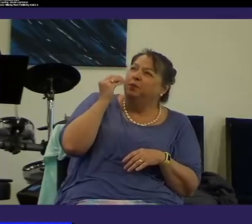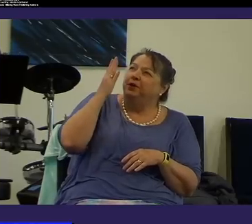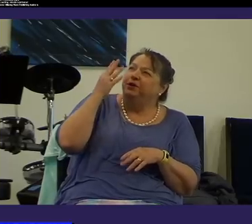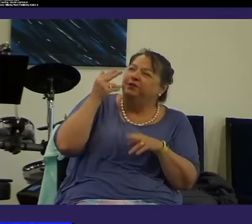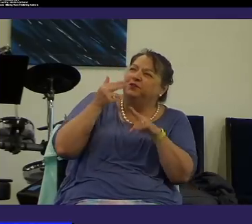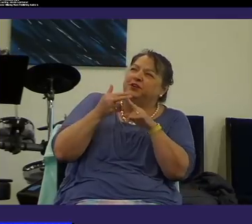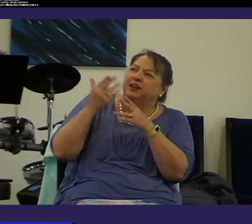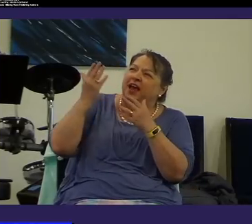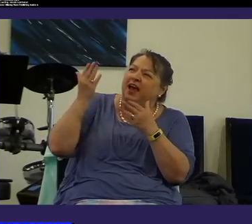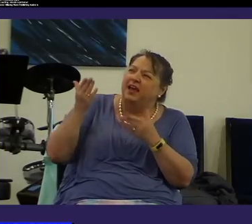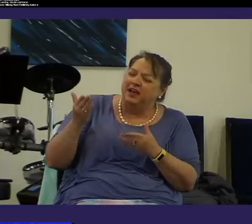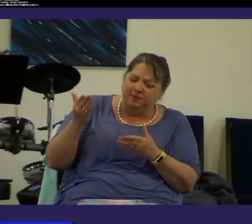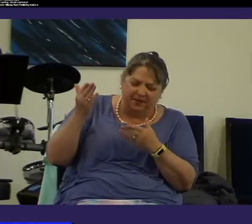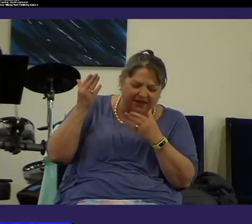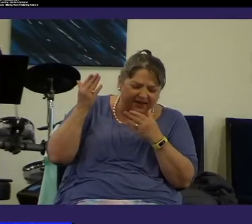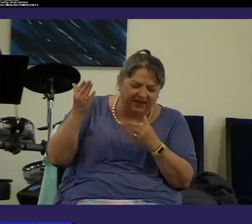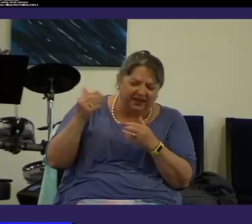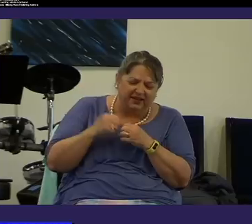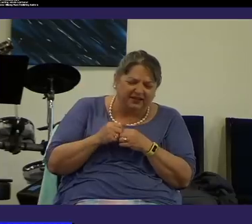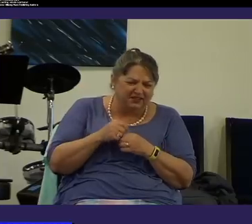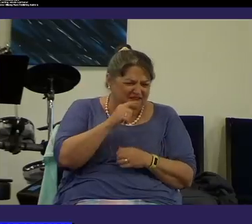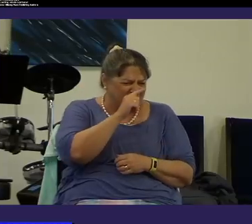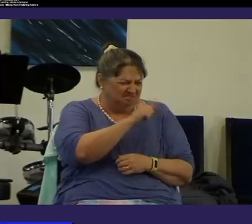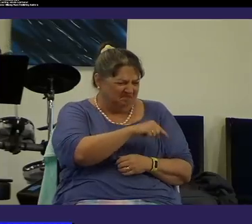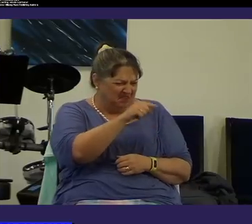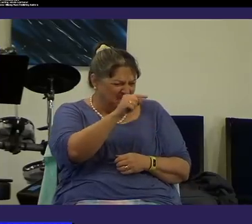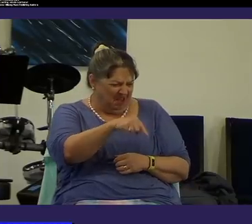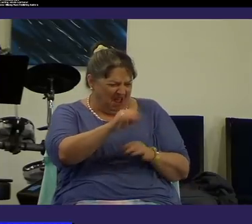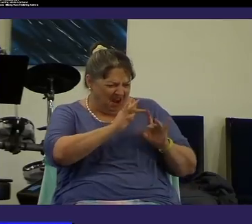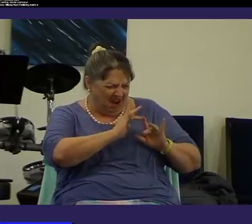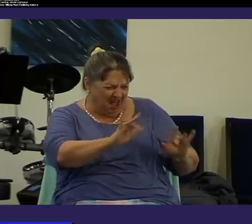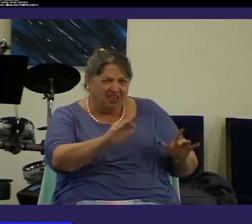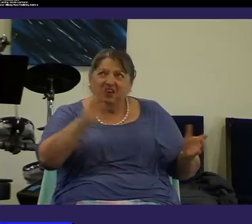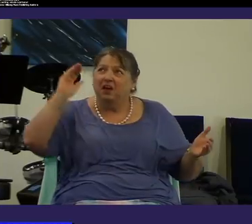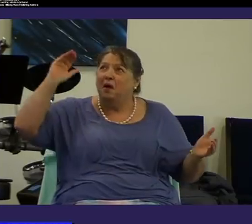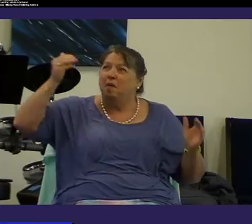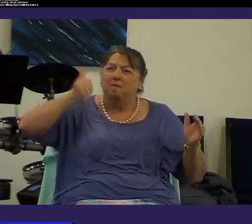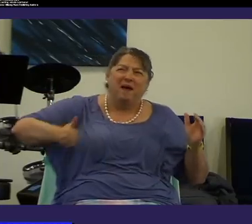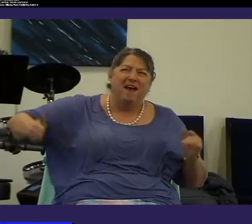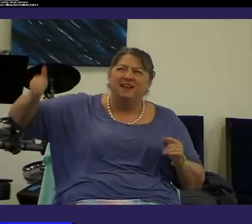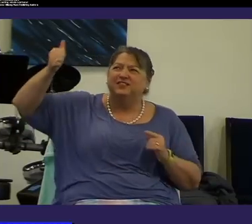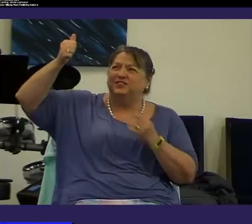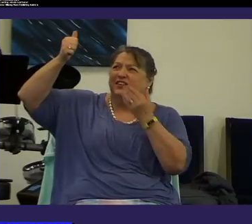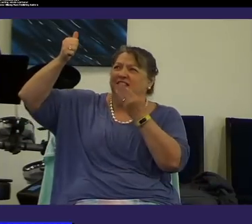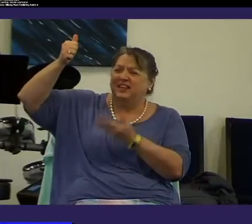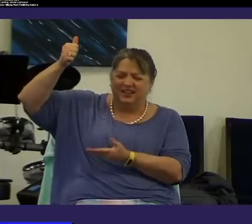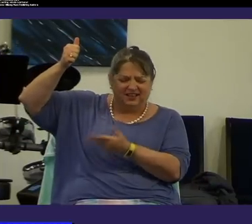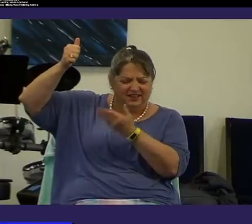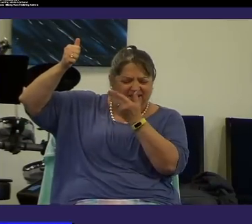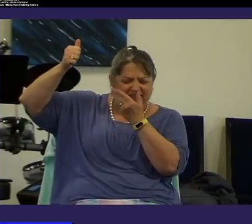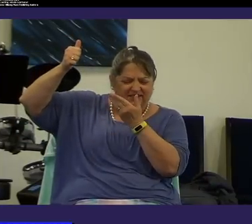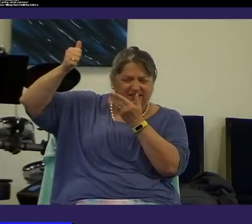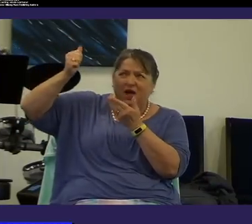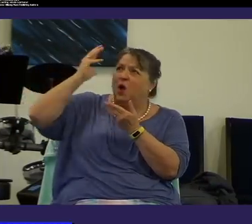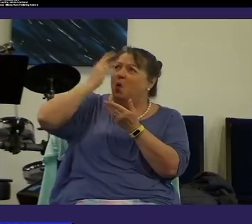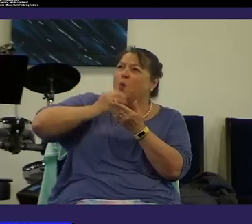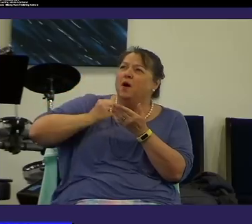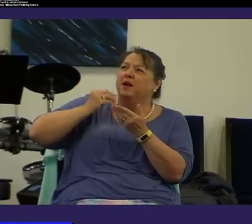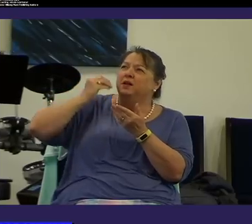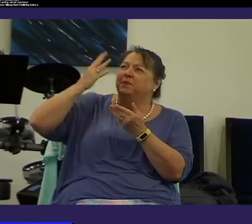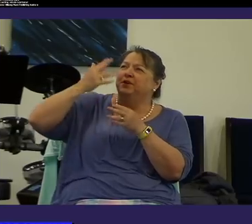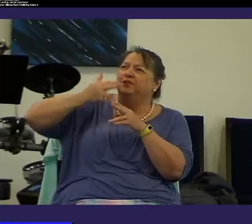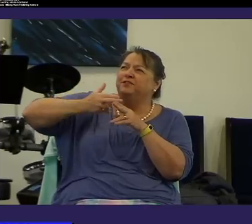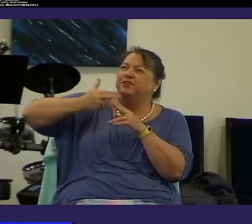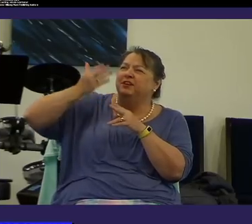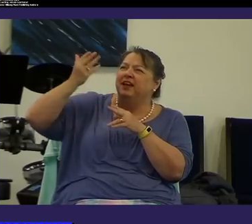What a beautiful name it is. Nothing compares to this.